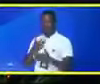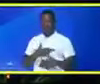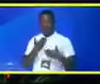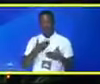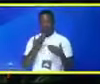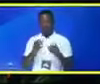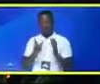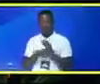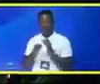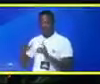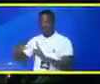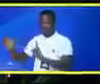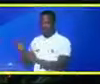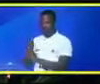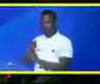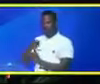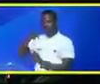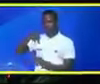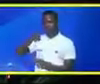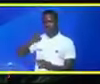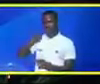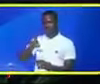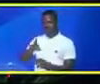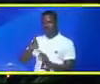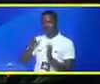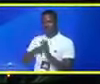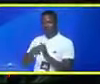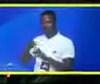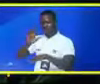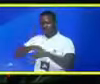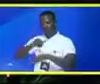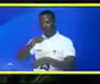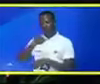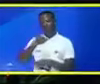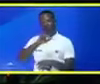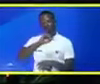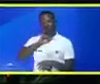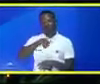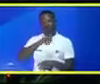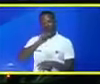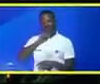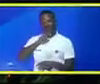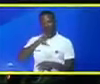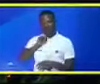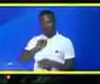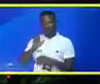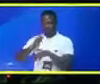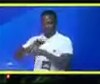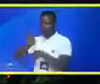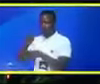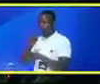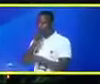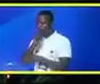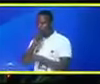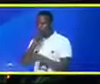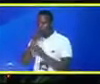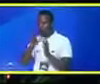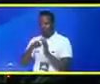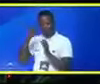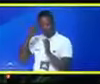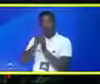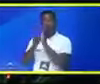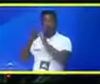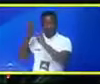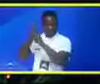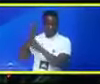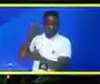he caught Peter. So when they caught James, the church kept quiet and said, no problem. I'm sure God will do whatever he has to